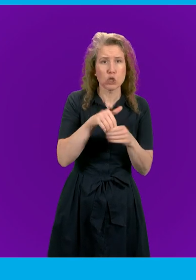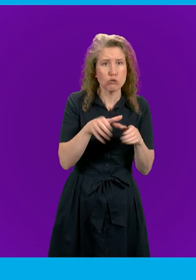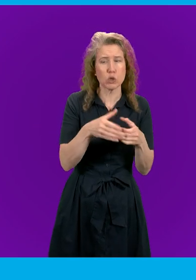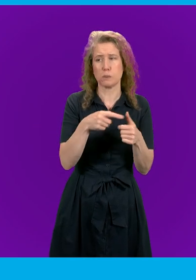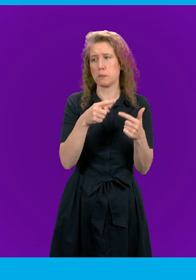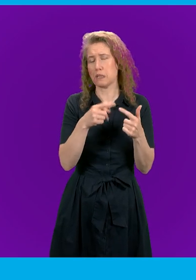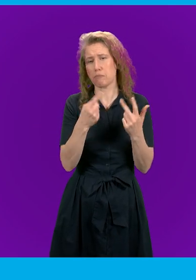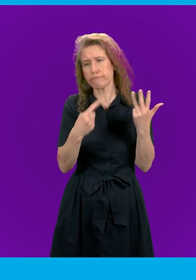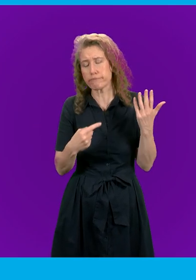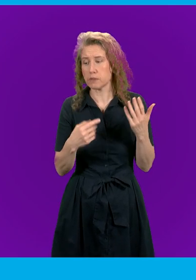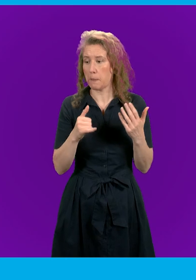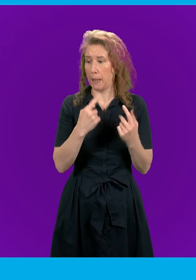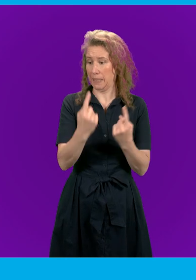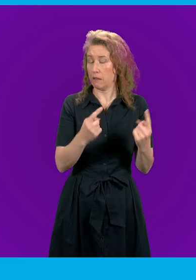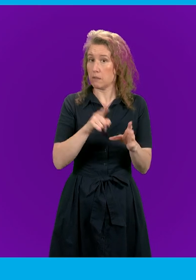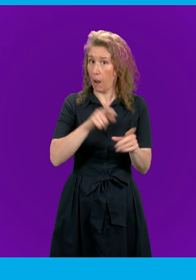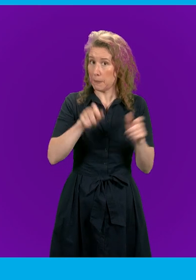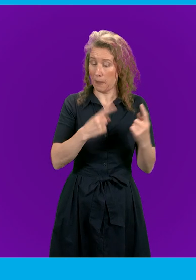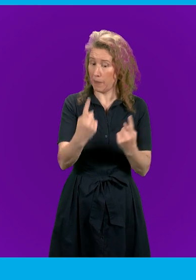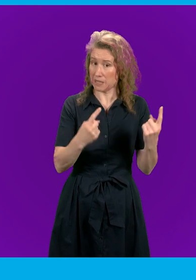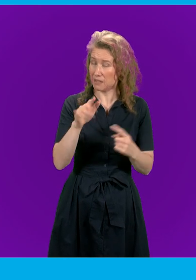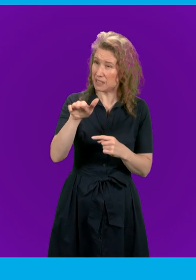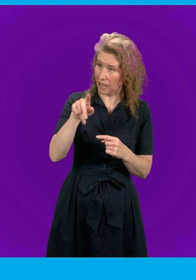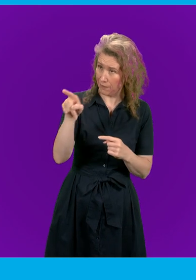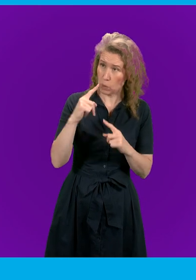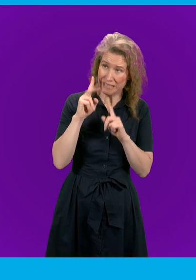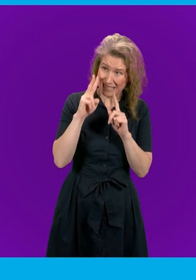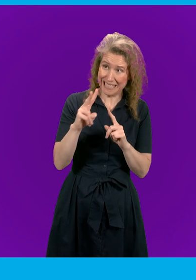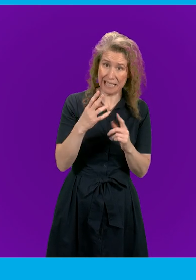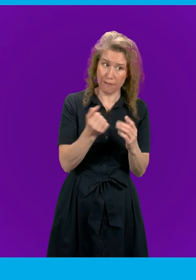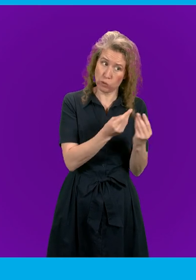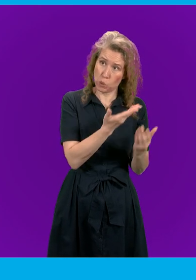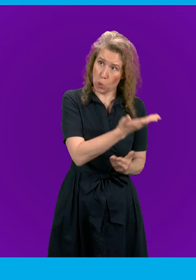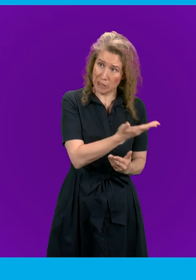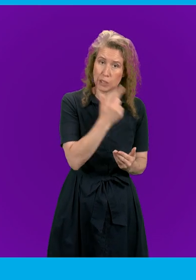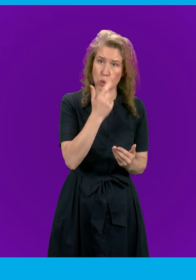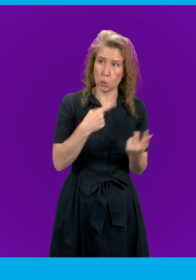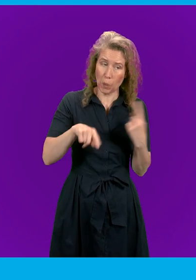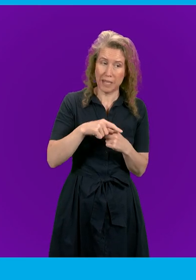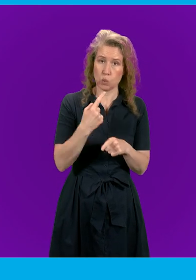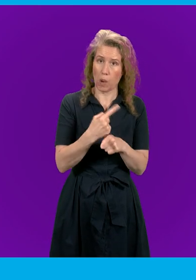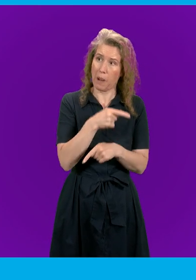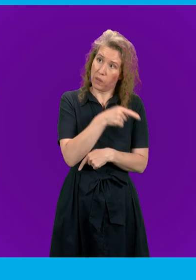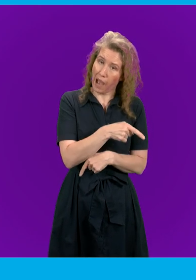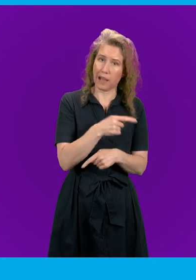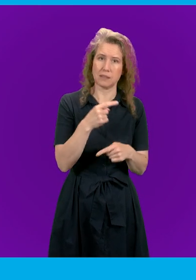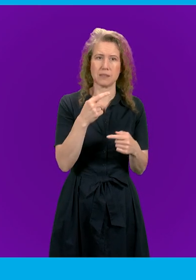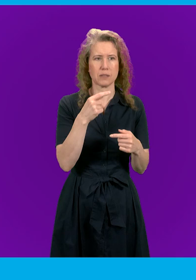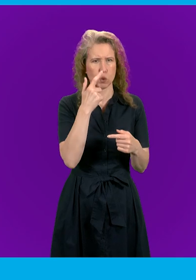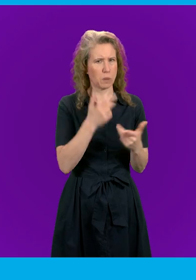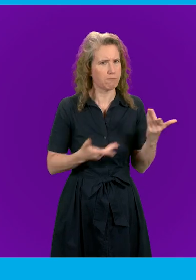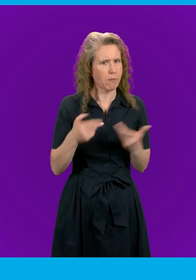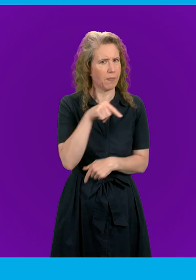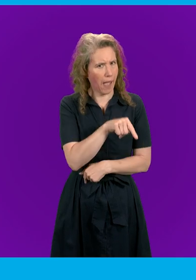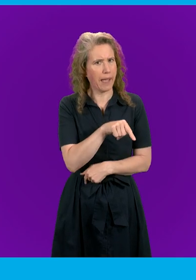people saying to their teachers, have you seen that these resources are here? Can we do that? How can we have this